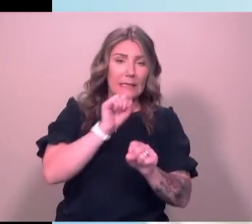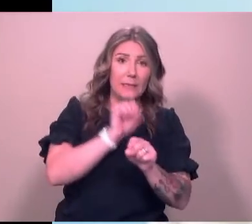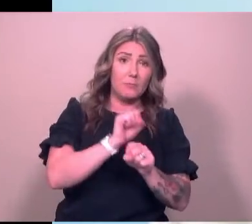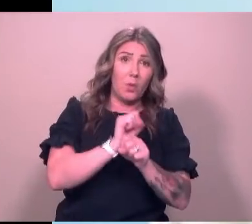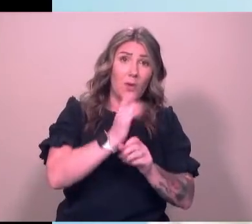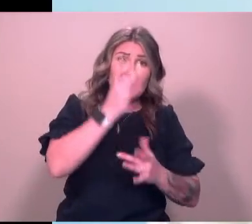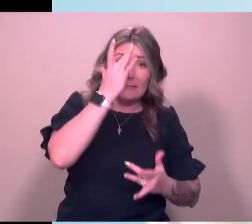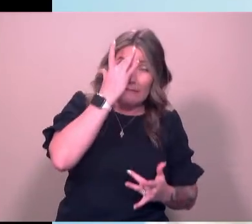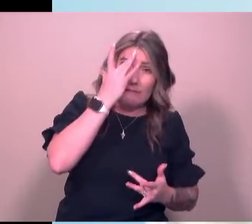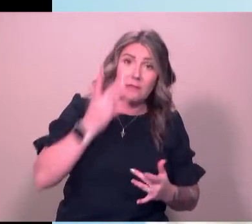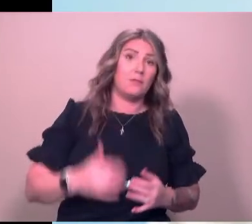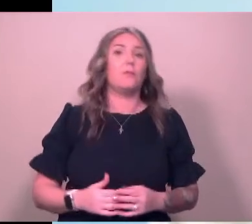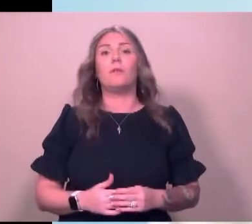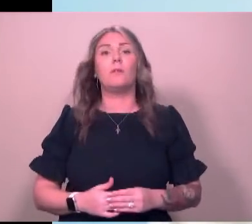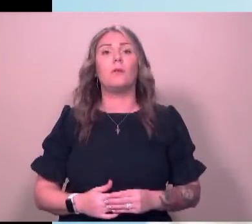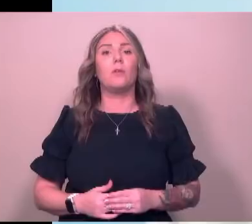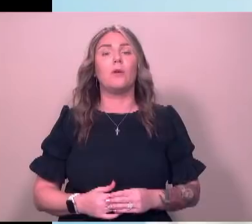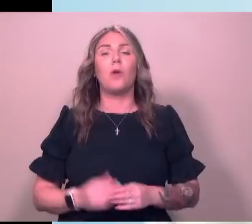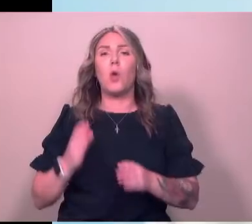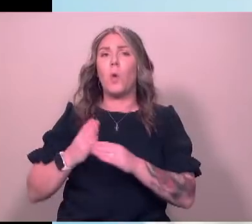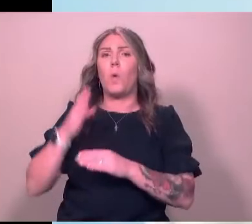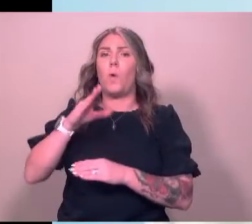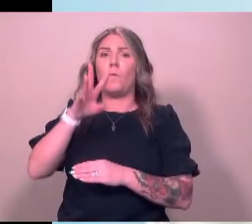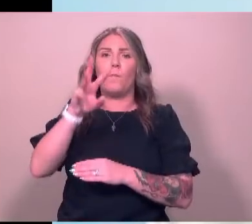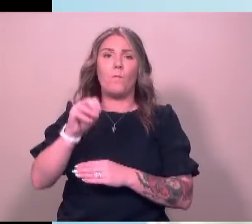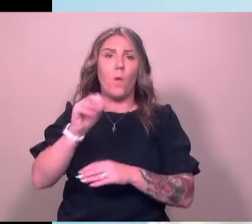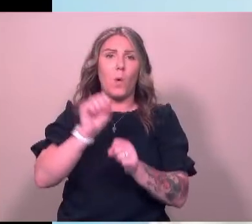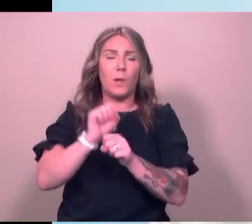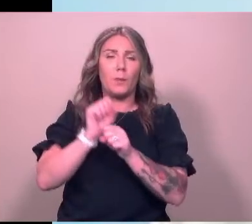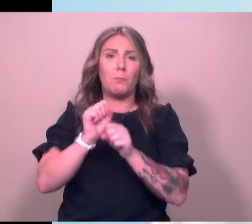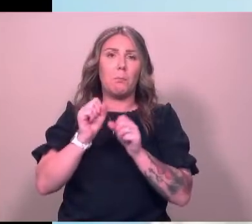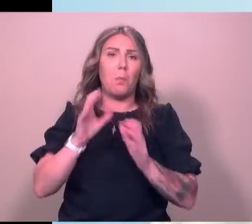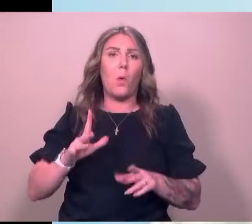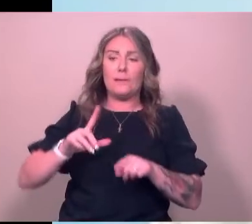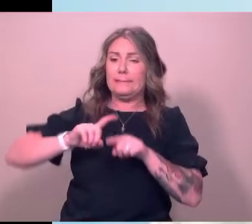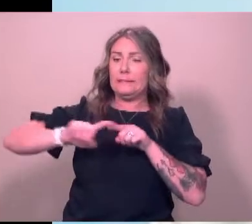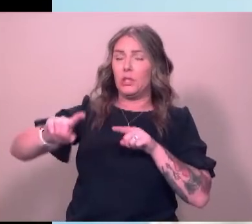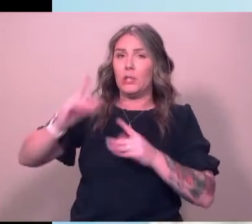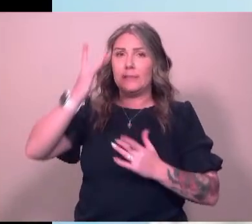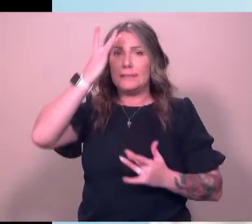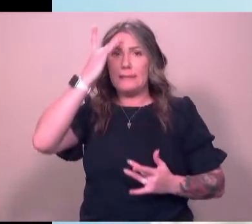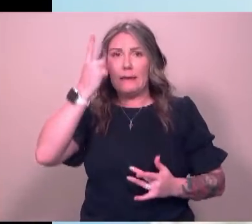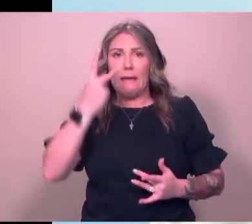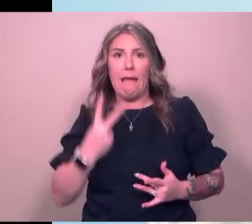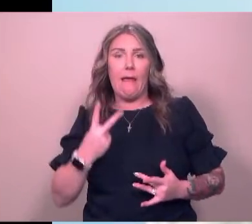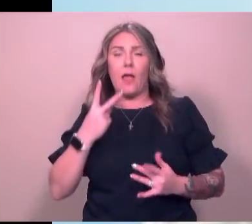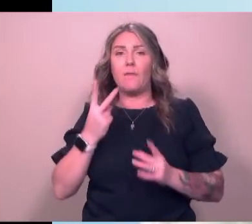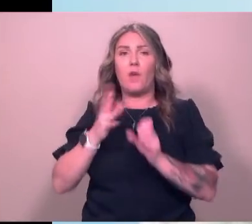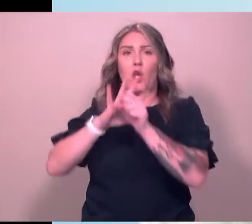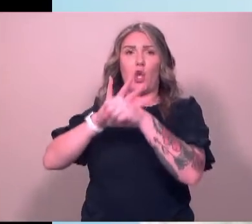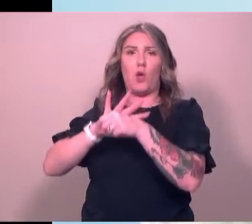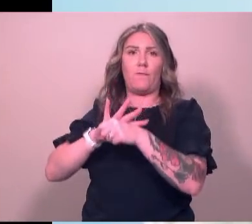ill. We're over 40 employees who've called out sick, with over half of those being COVID positive.